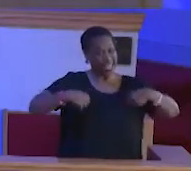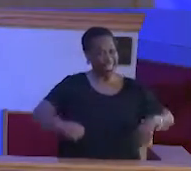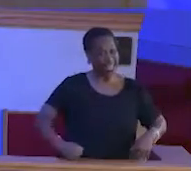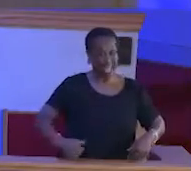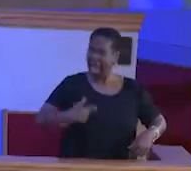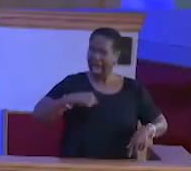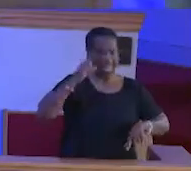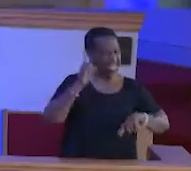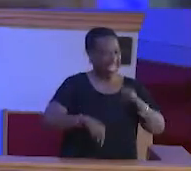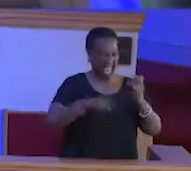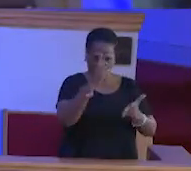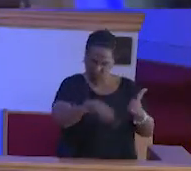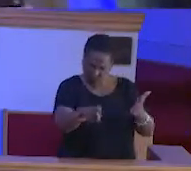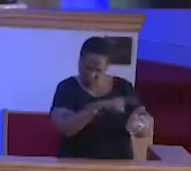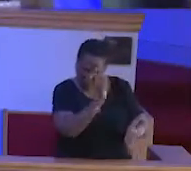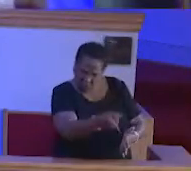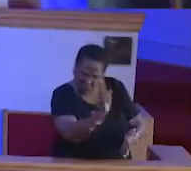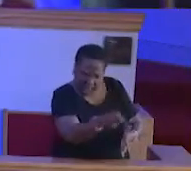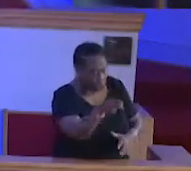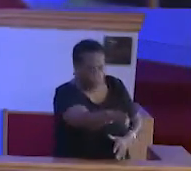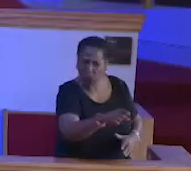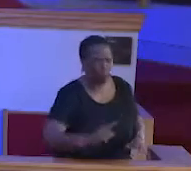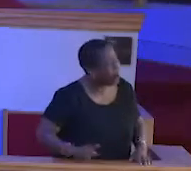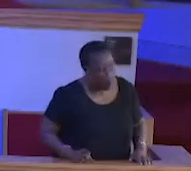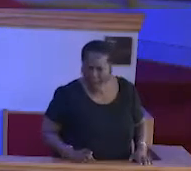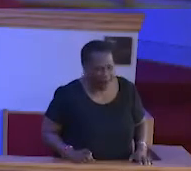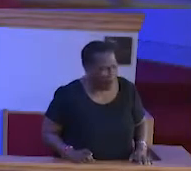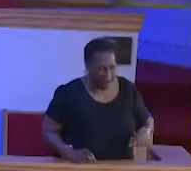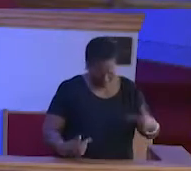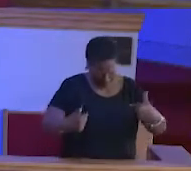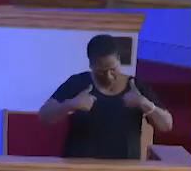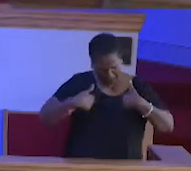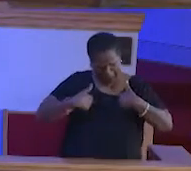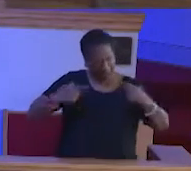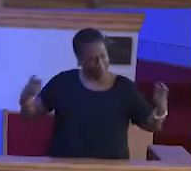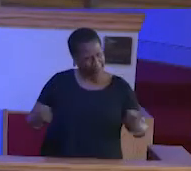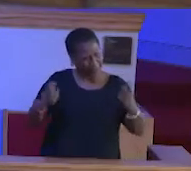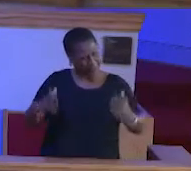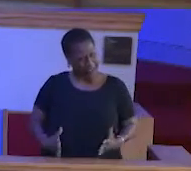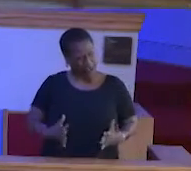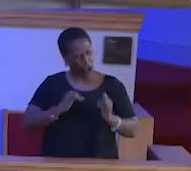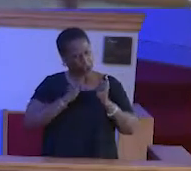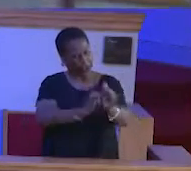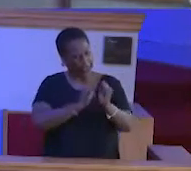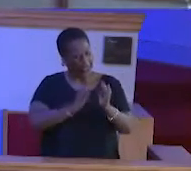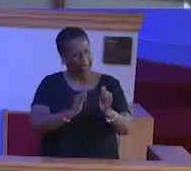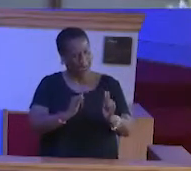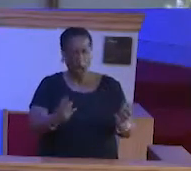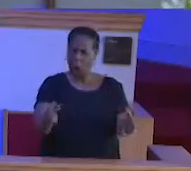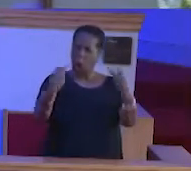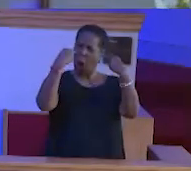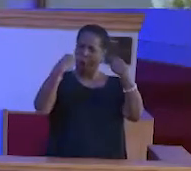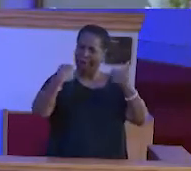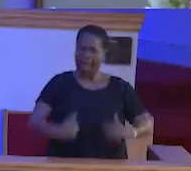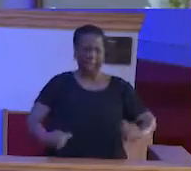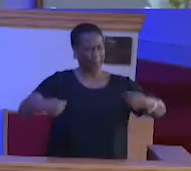I can't criticize you because I'm just a sinner saved by grace. Look at me.